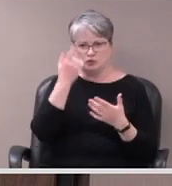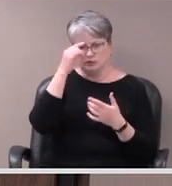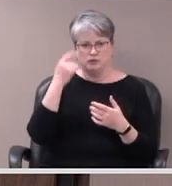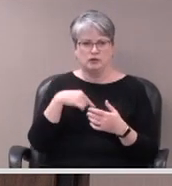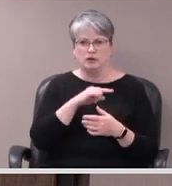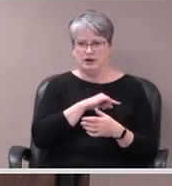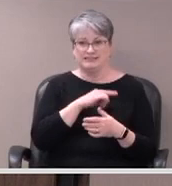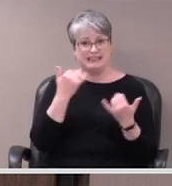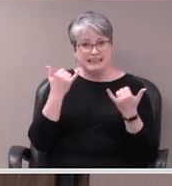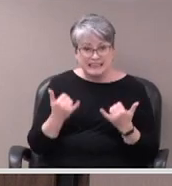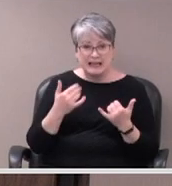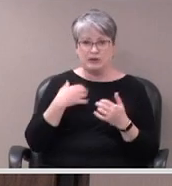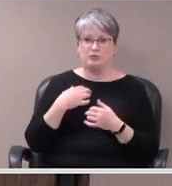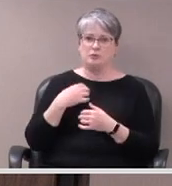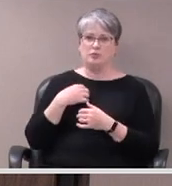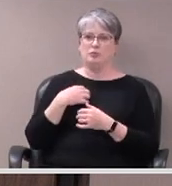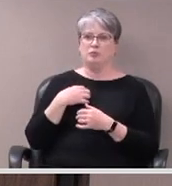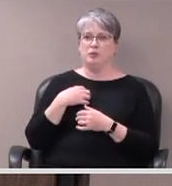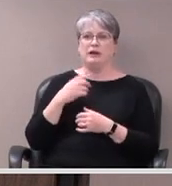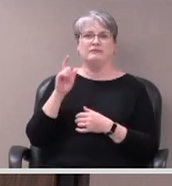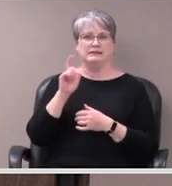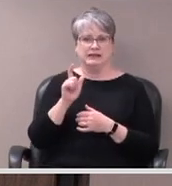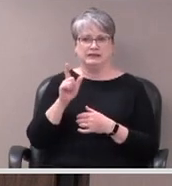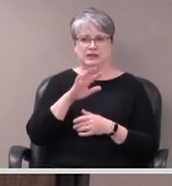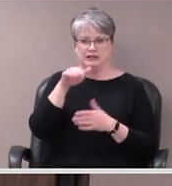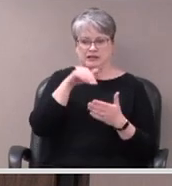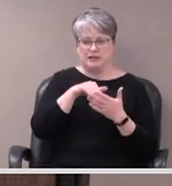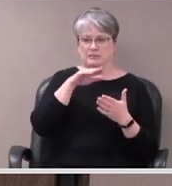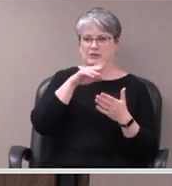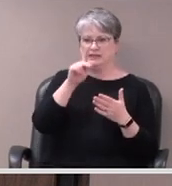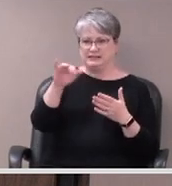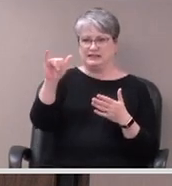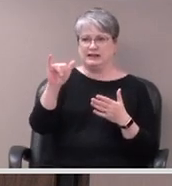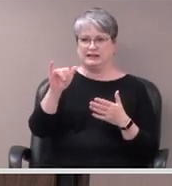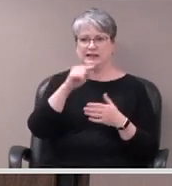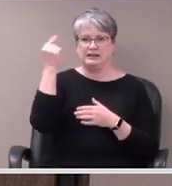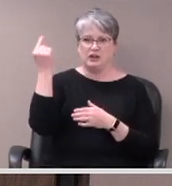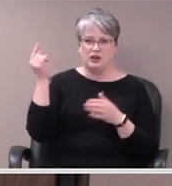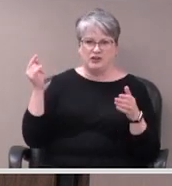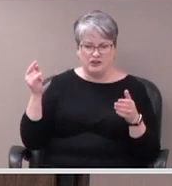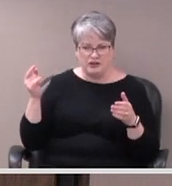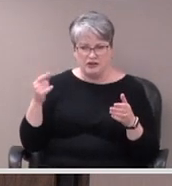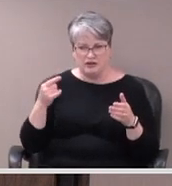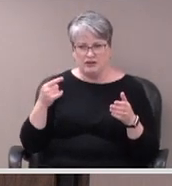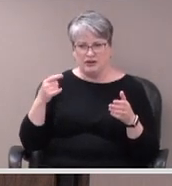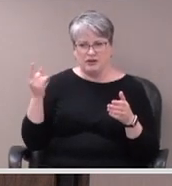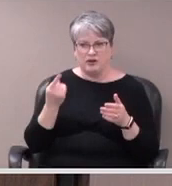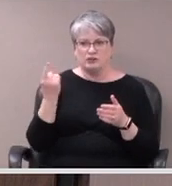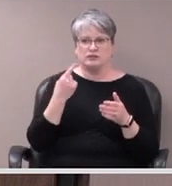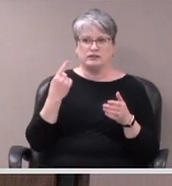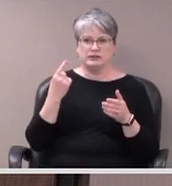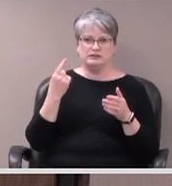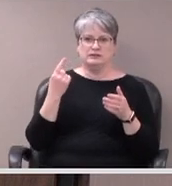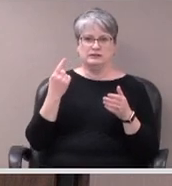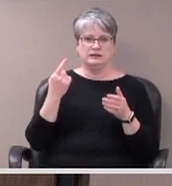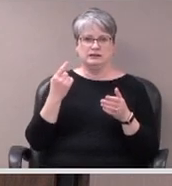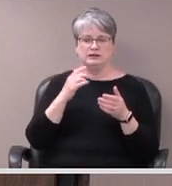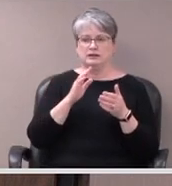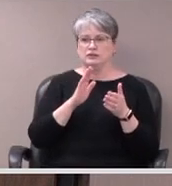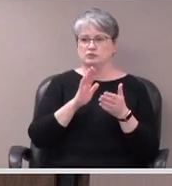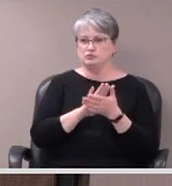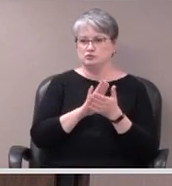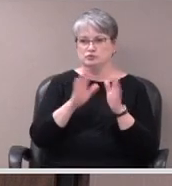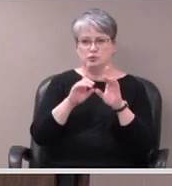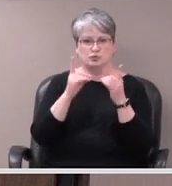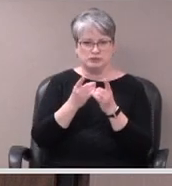we have a legislator out in the middle of Kentucky somewhere urging the only school district to arm police officers that they do